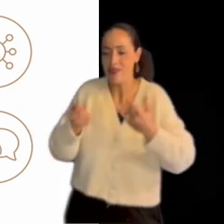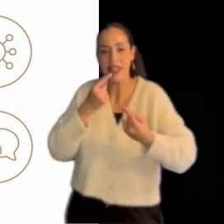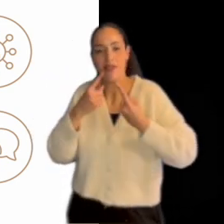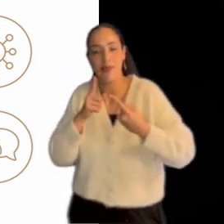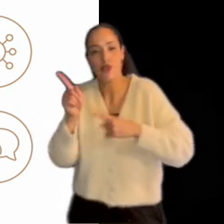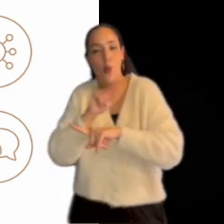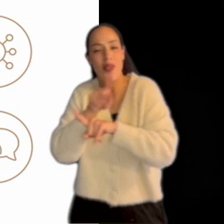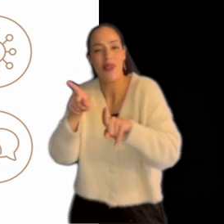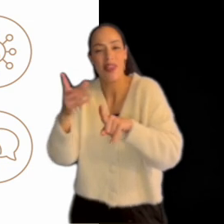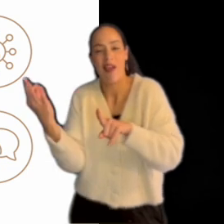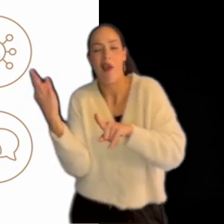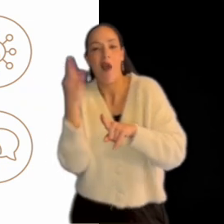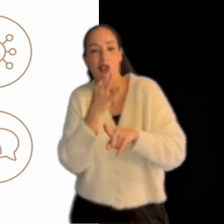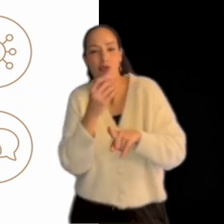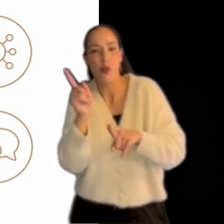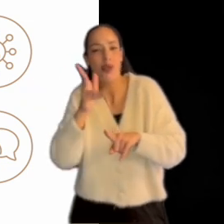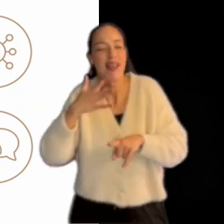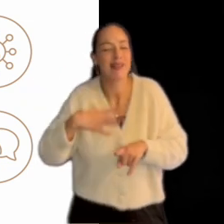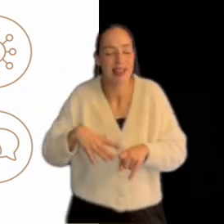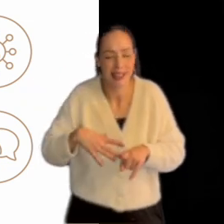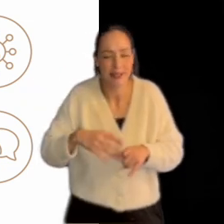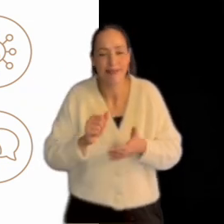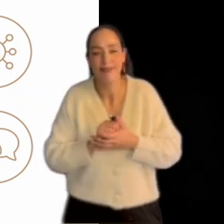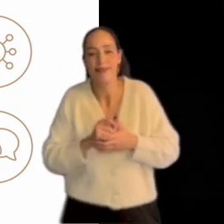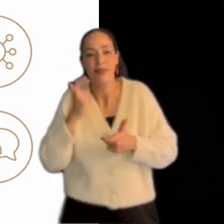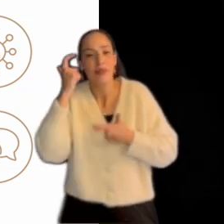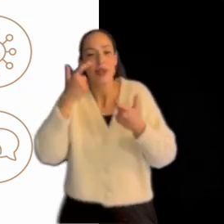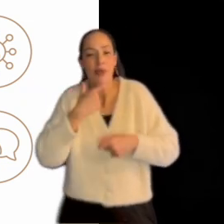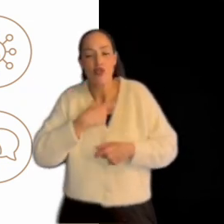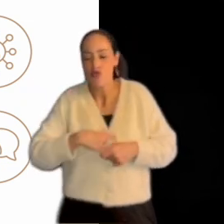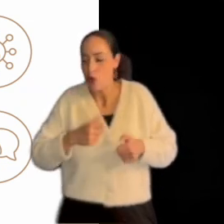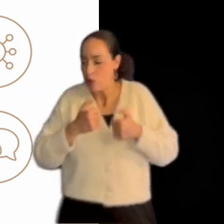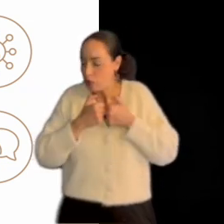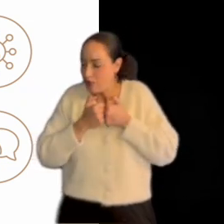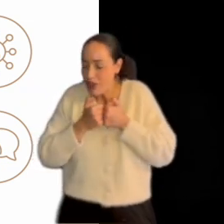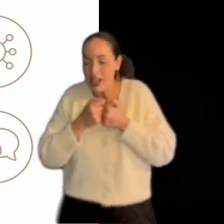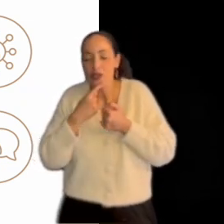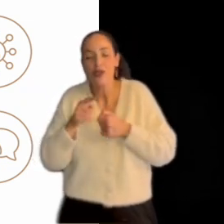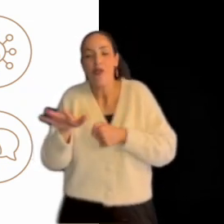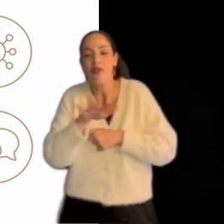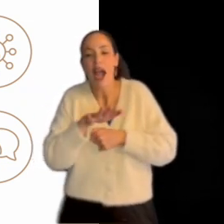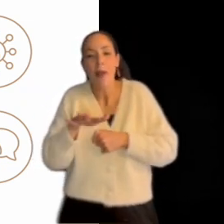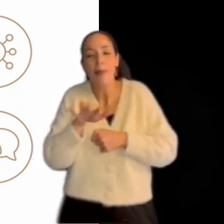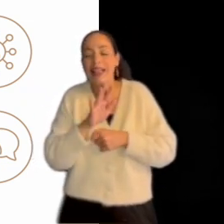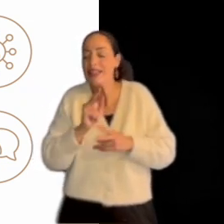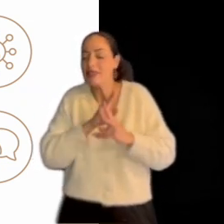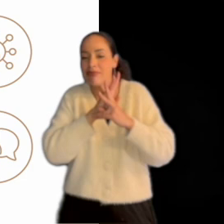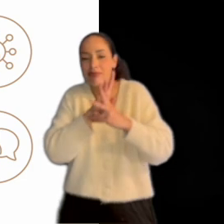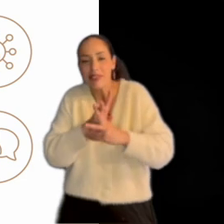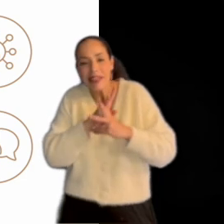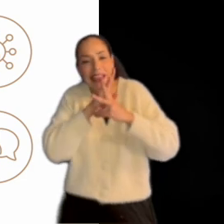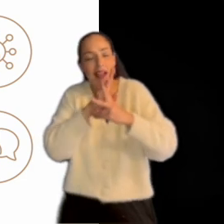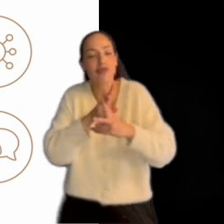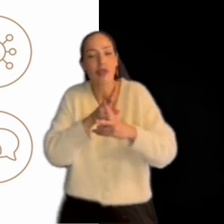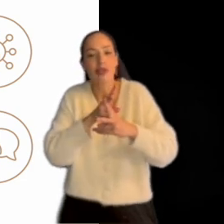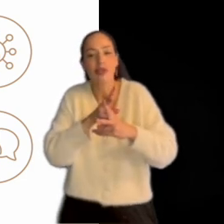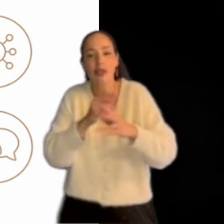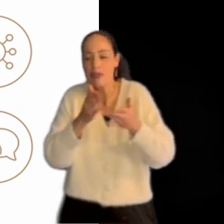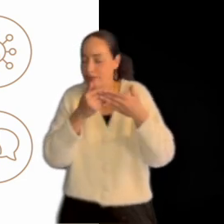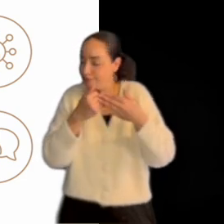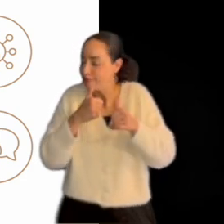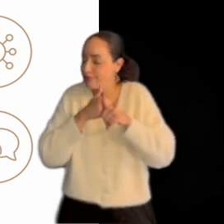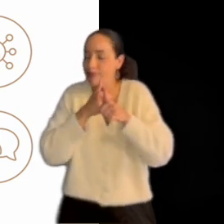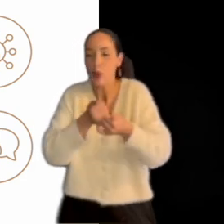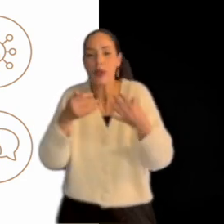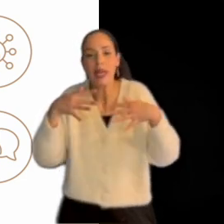support networks, extending these interventions of education and normalisation to them is equally beneficial in strengthening these